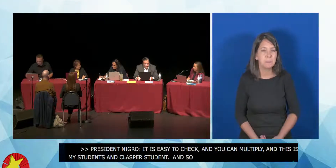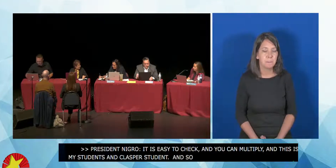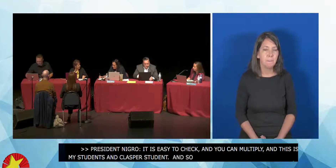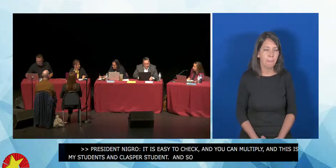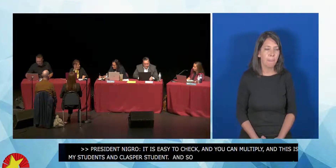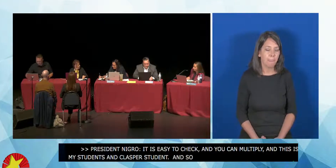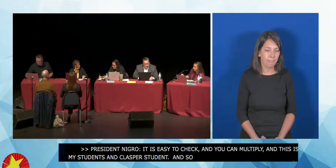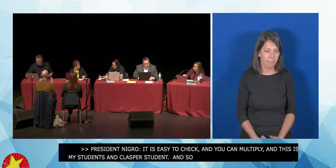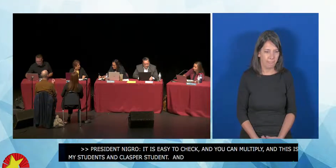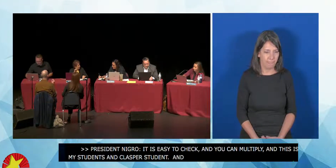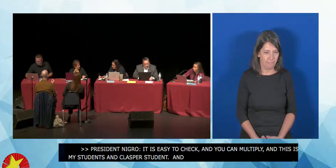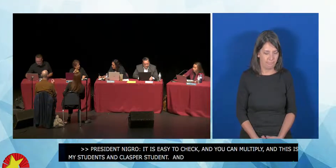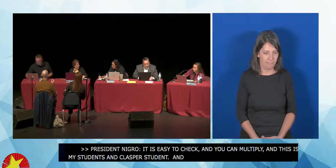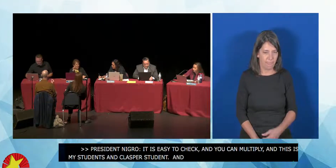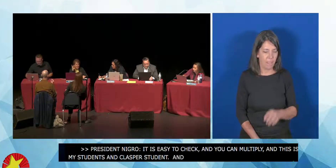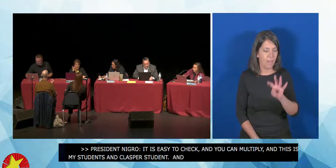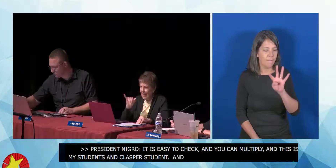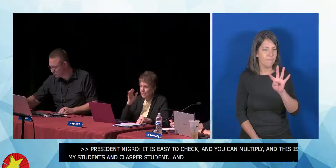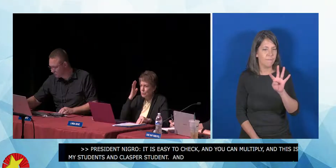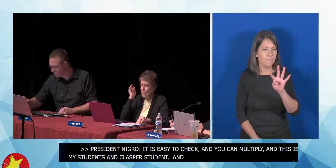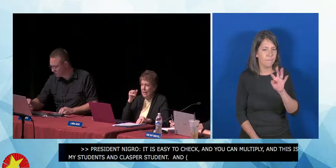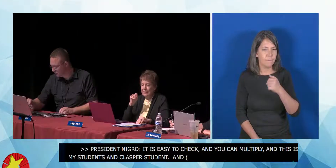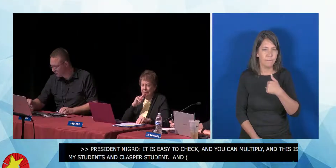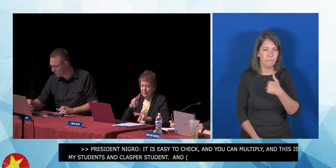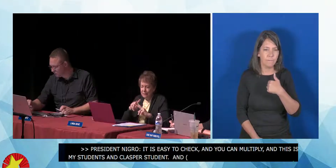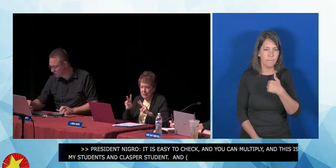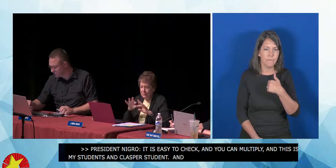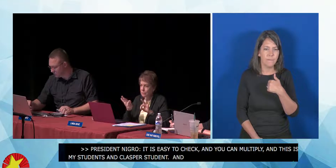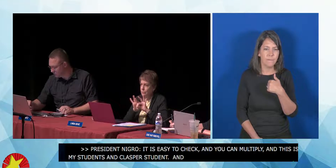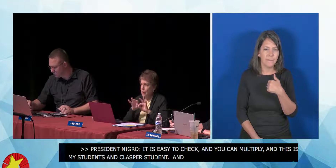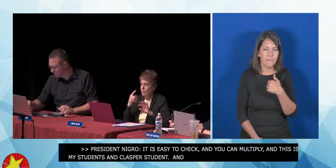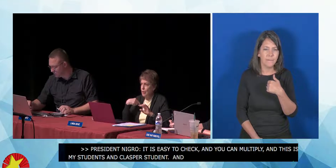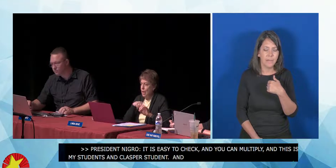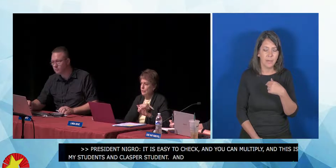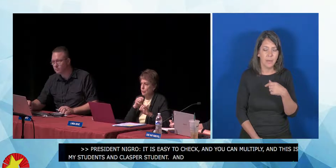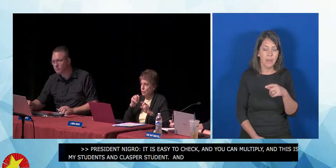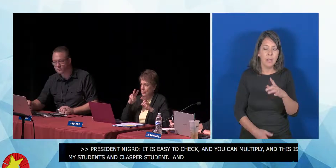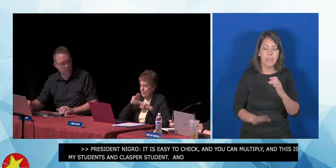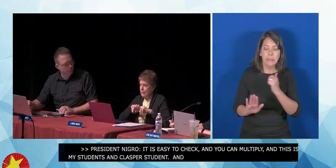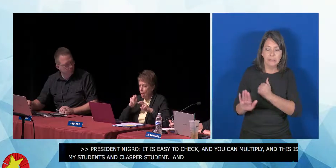And then 4.4. Excuse me, President Nigro, Sure. I apologize.